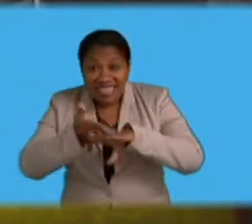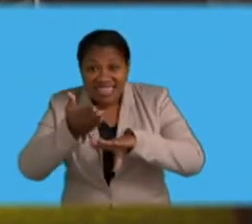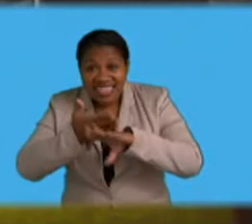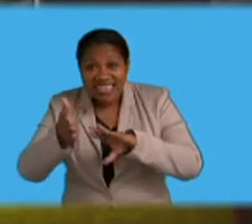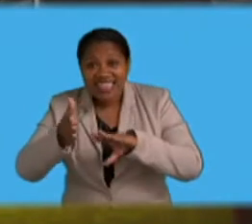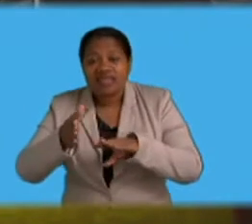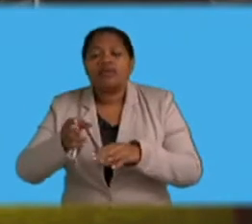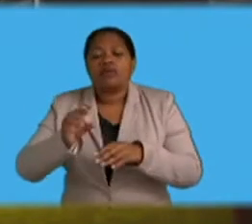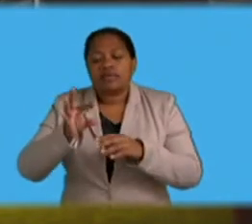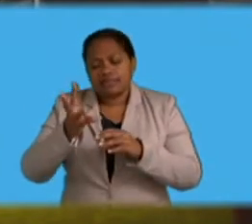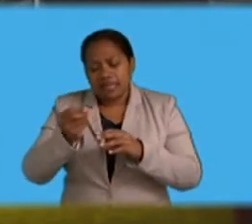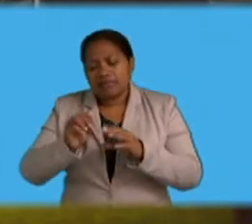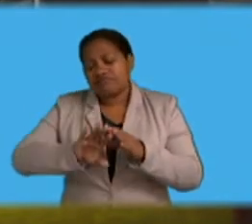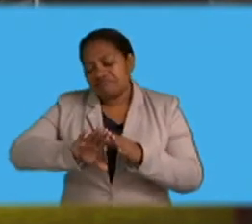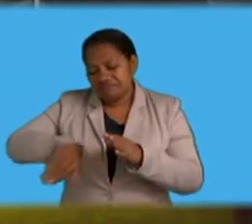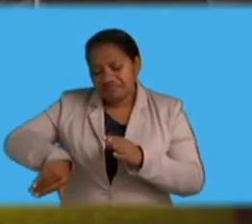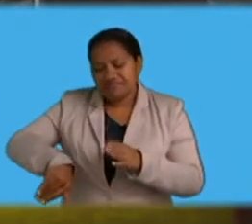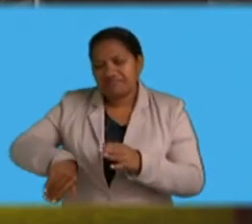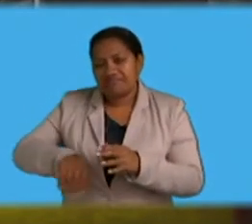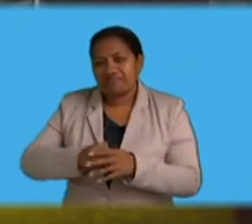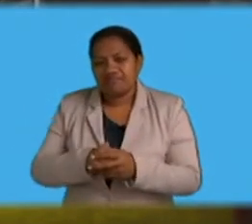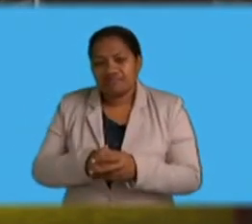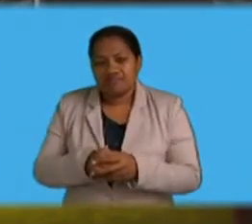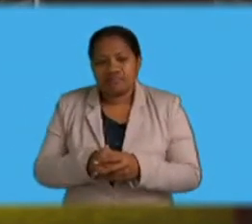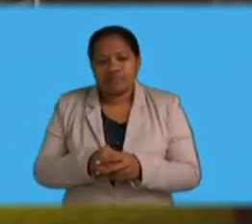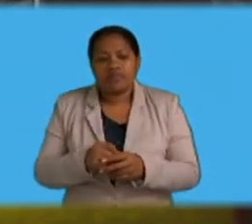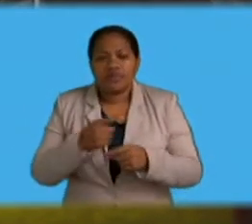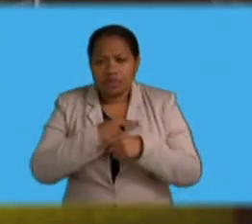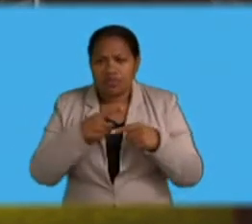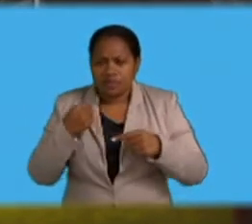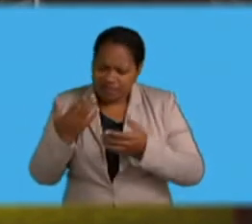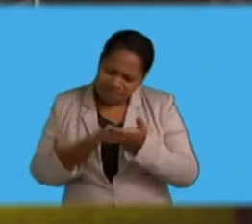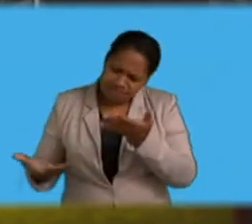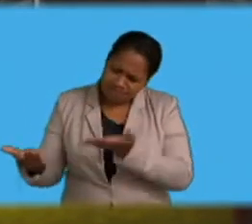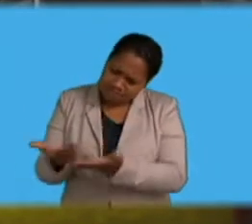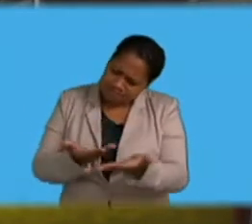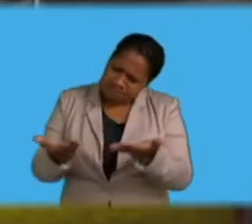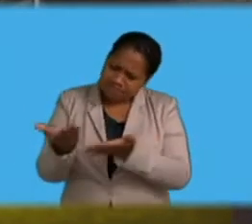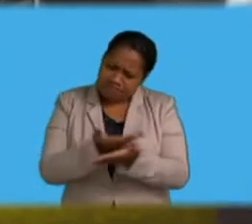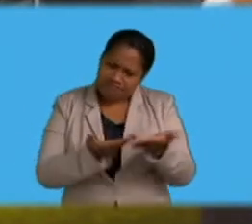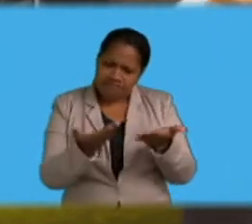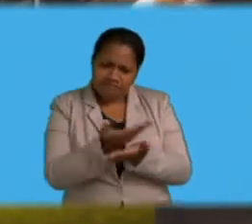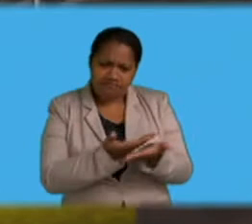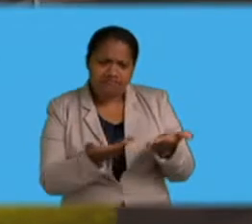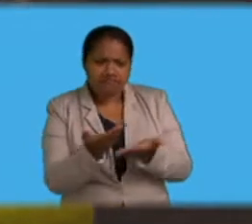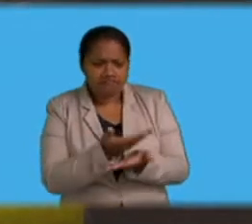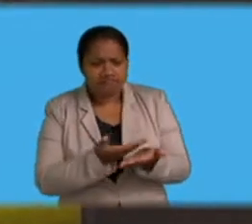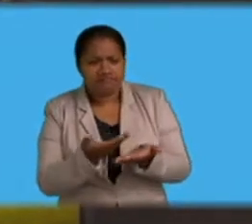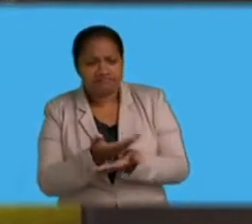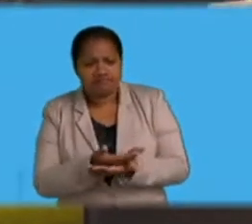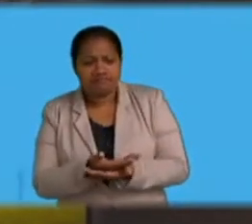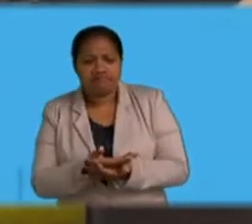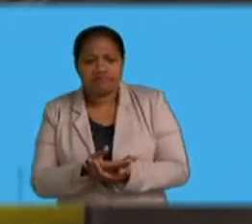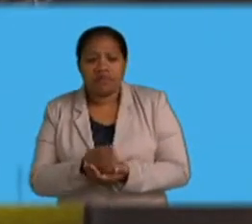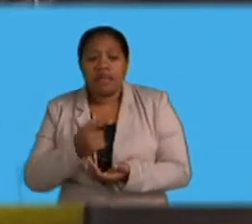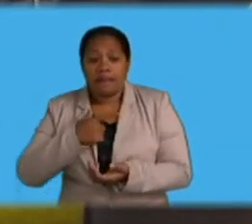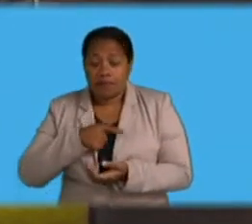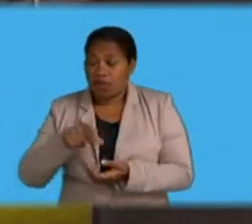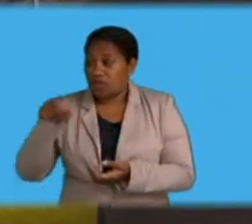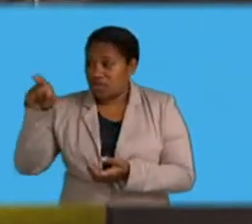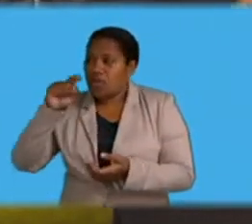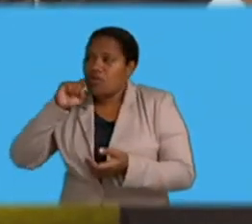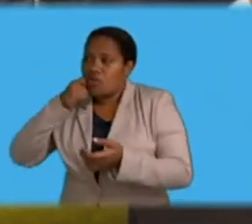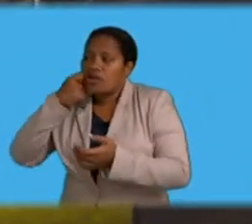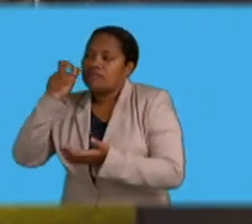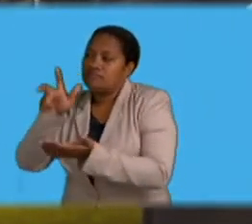have urgently, in fact we've had discussions, 2 rounds of discussion with the permanent secretaries, because they are the ones with whom the contract is signed